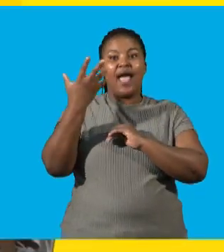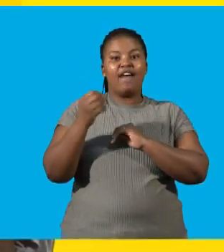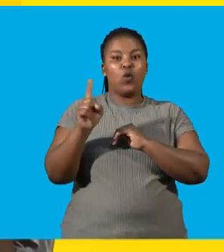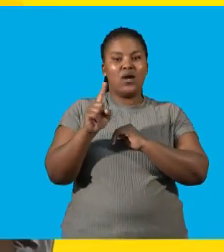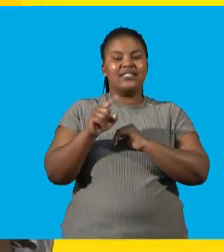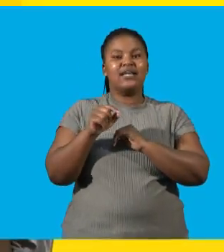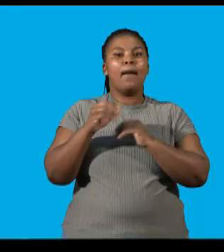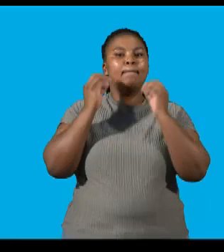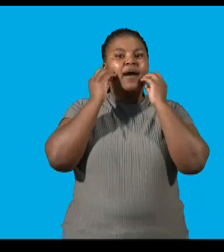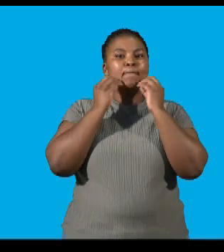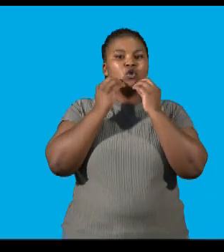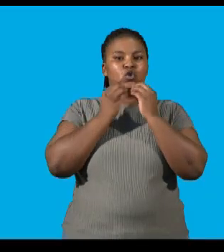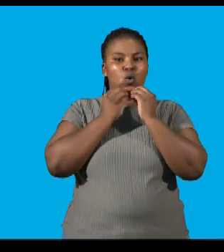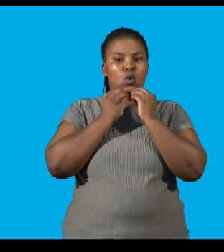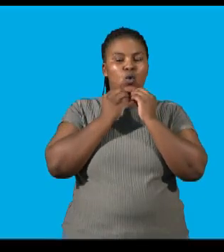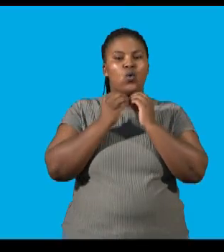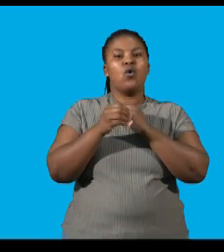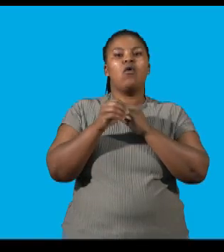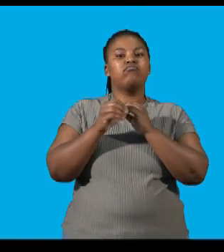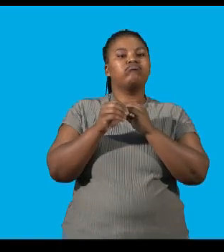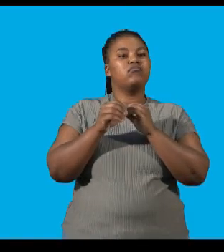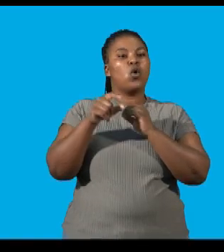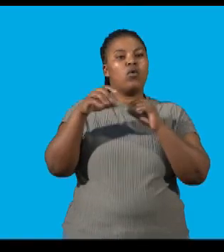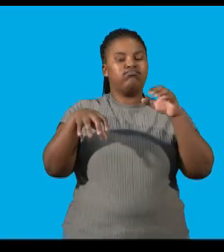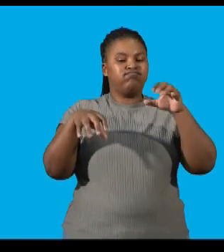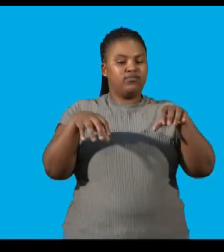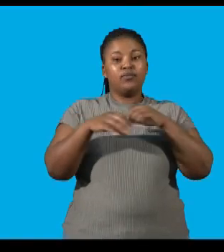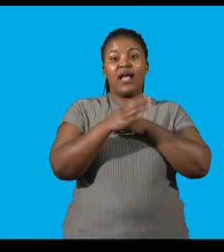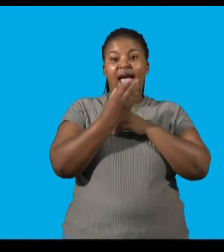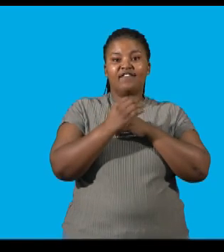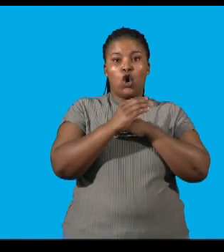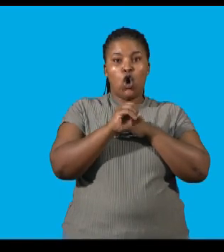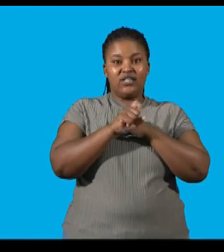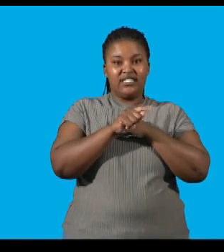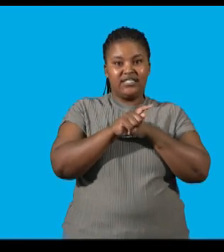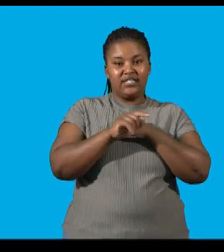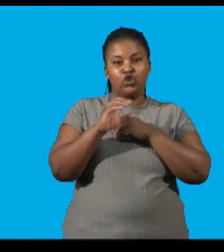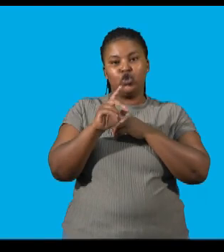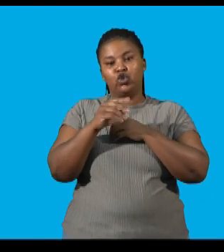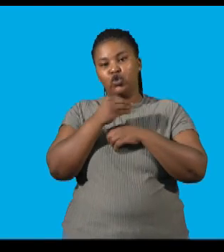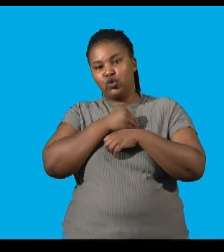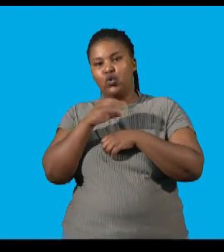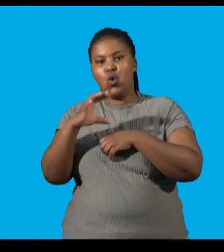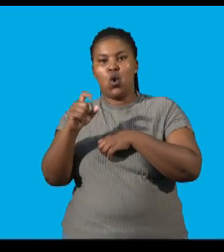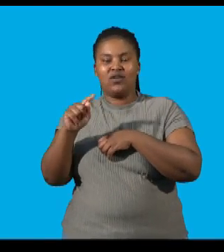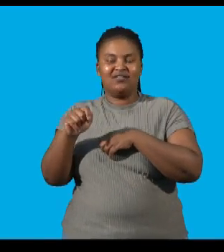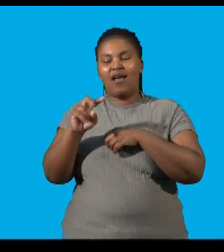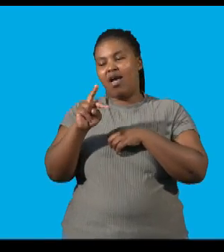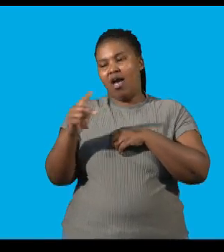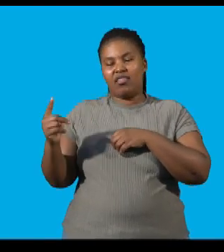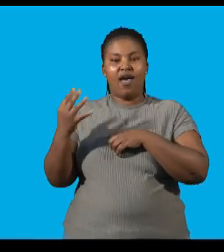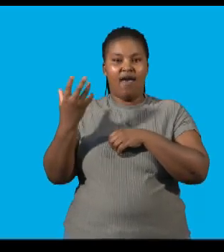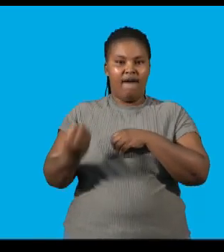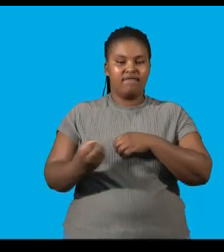the Maputo Development Corridor, the Coast to Coast Corridor, among others. Number